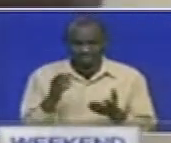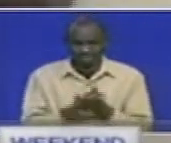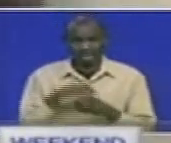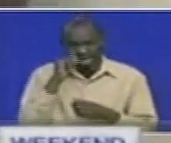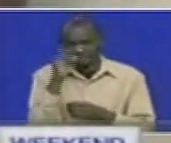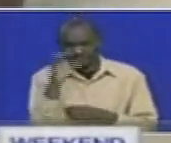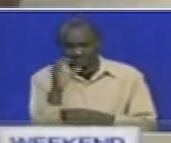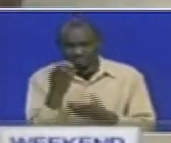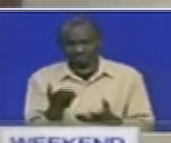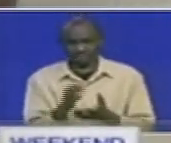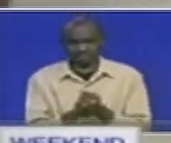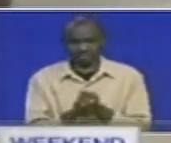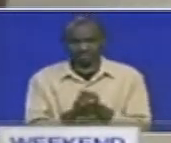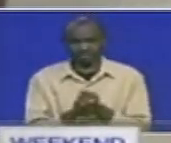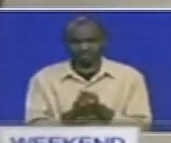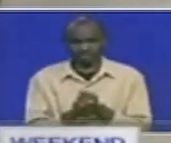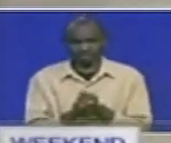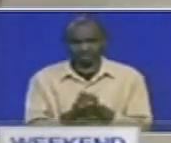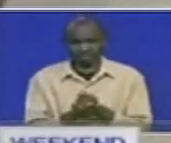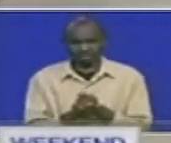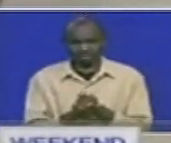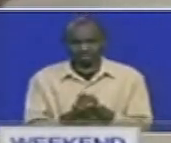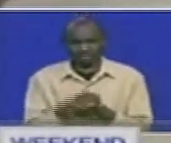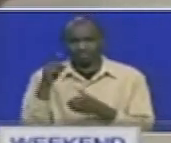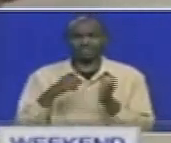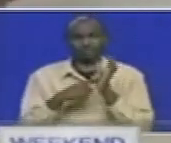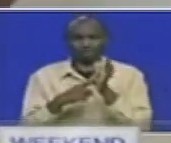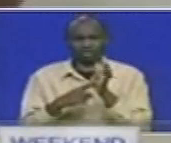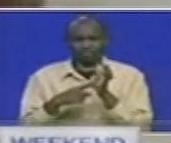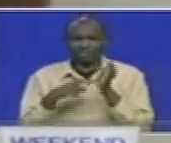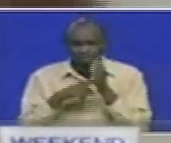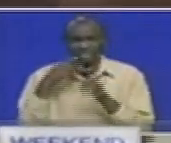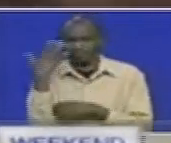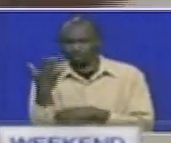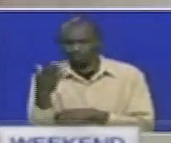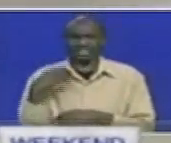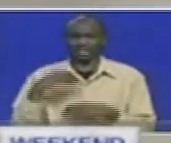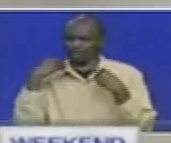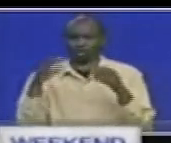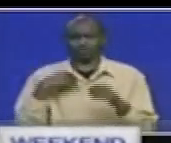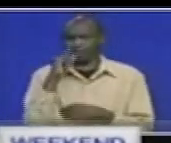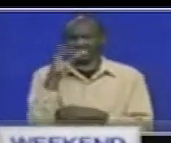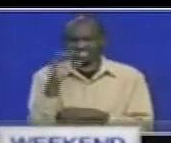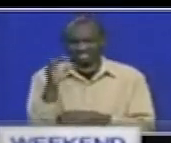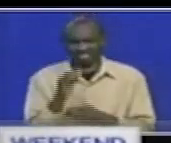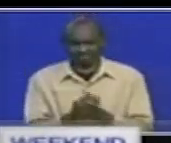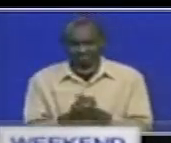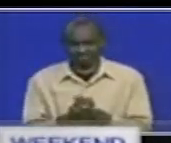ICC and um and the revealing the some documents that had gotten lost from the